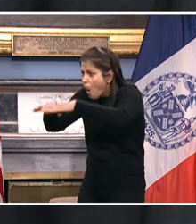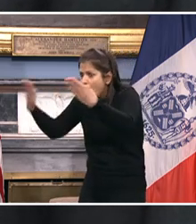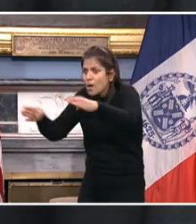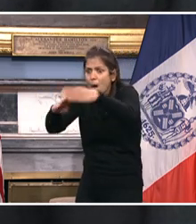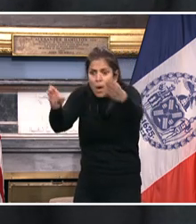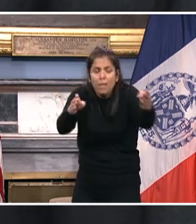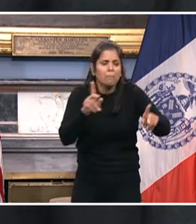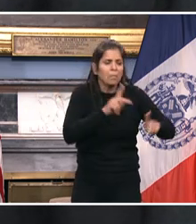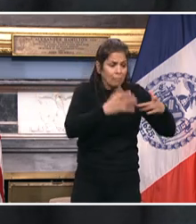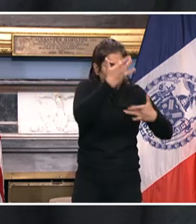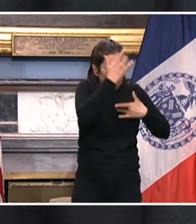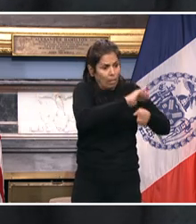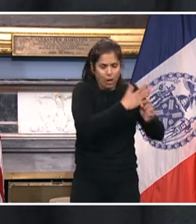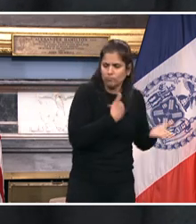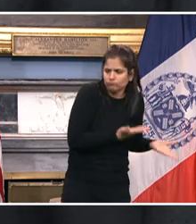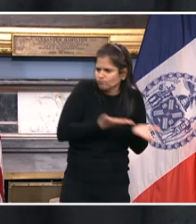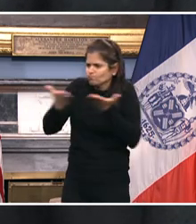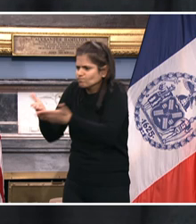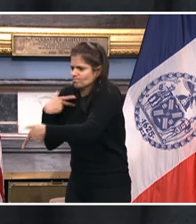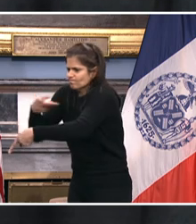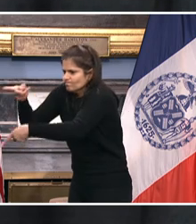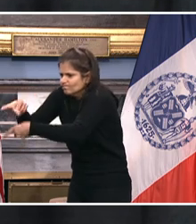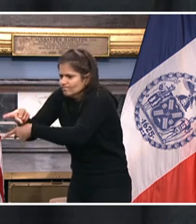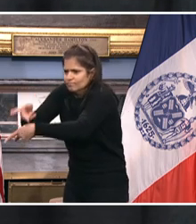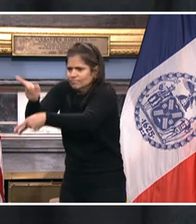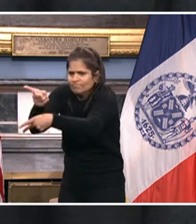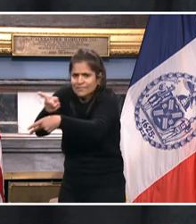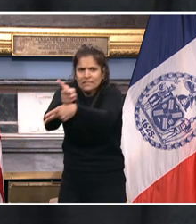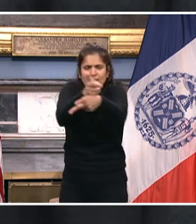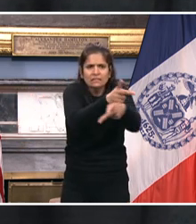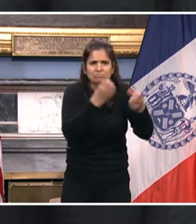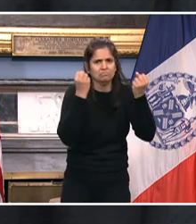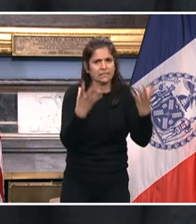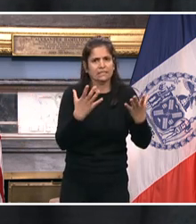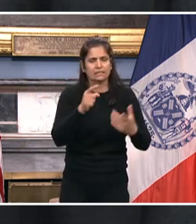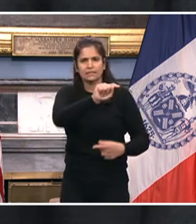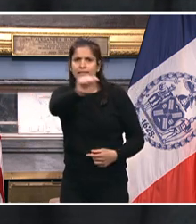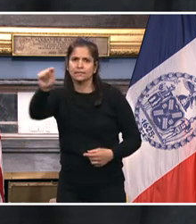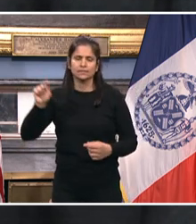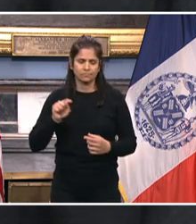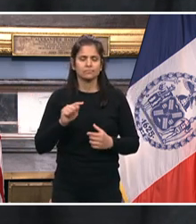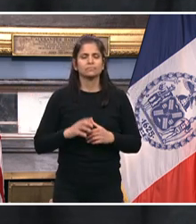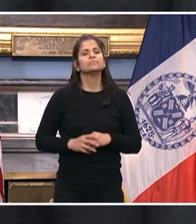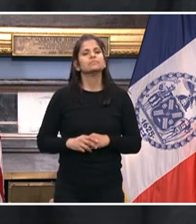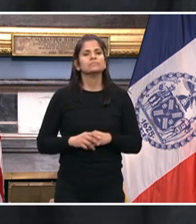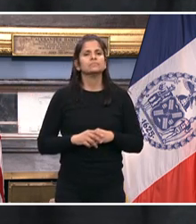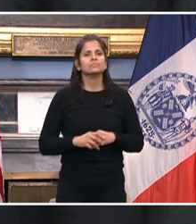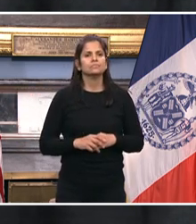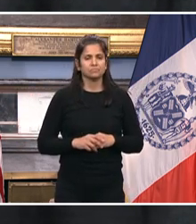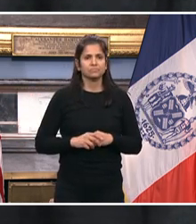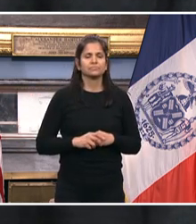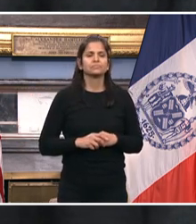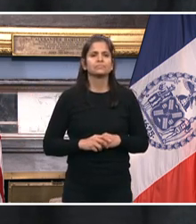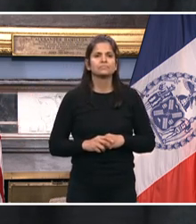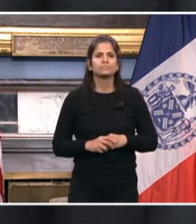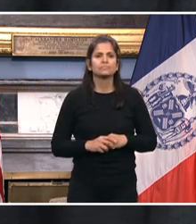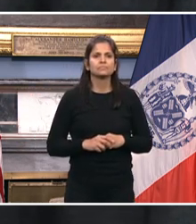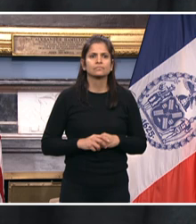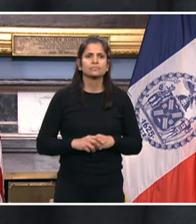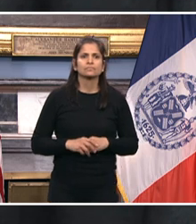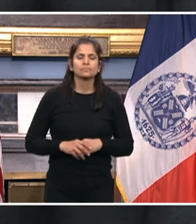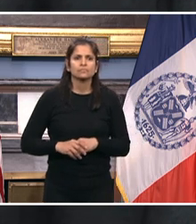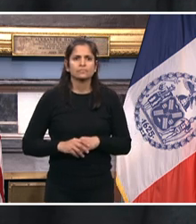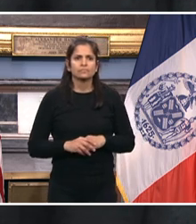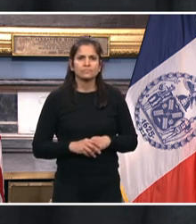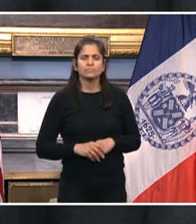are being turned away from the hospitals, people with pneumonia who need oxygen and other issues. Do you know